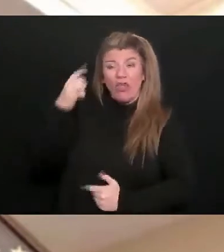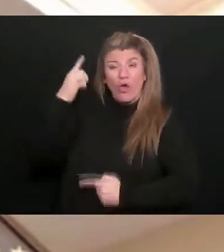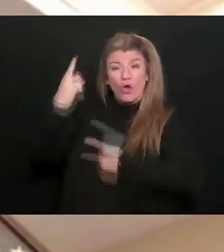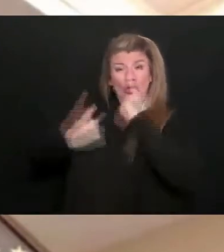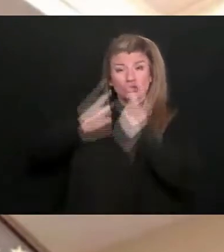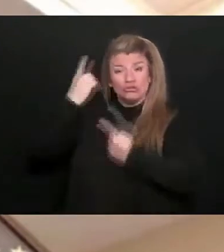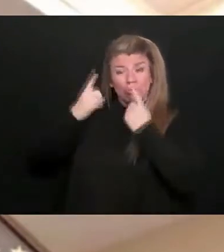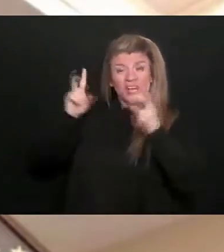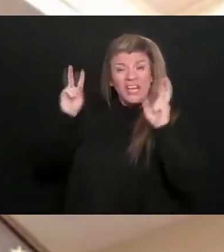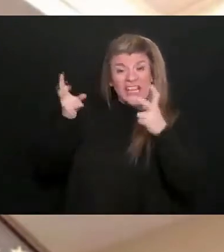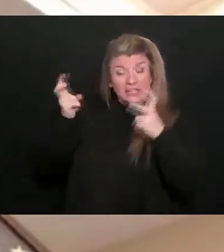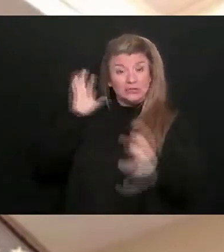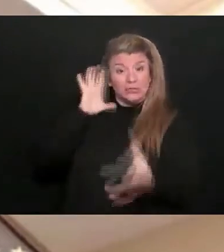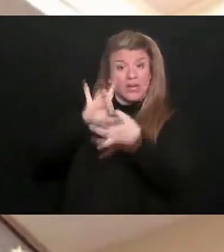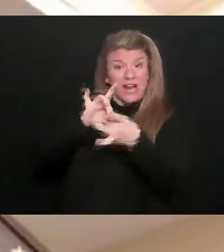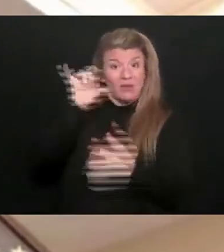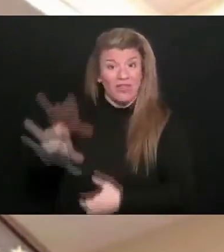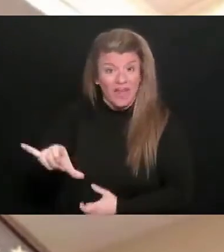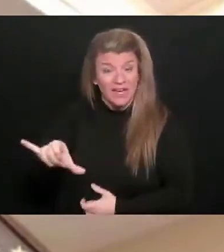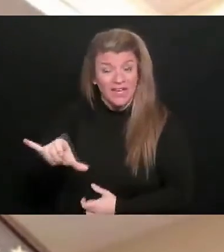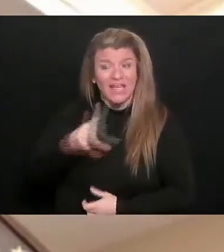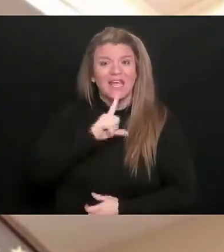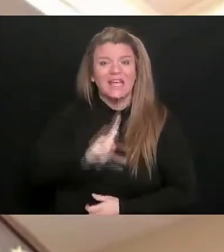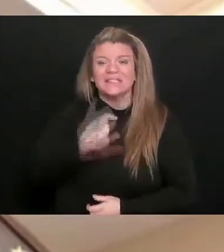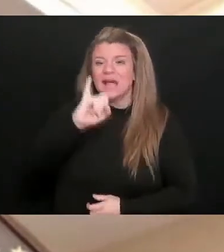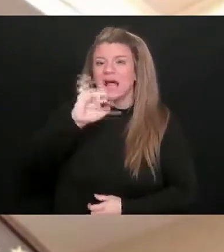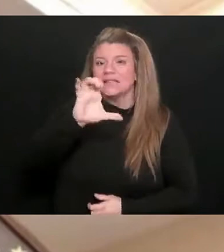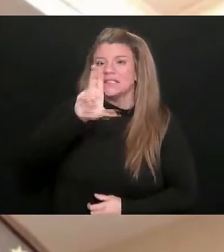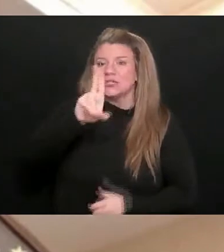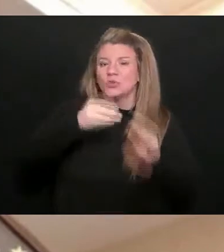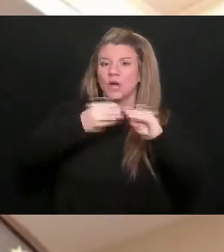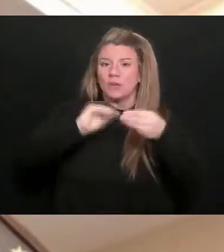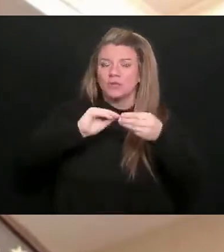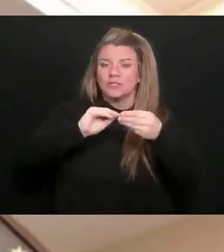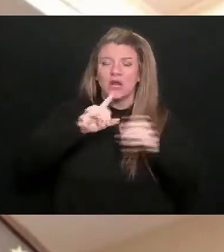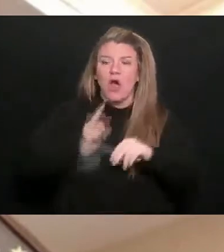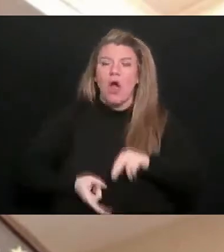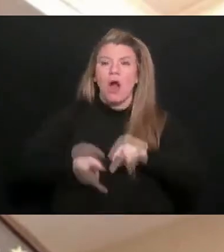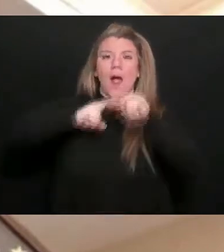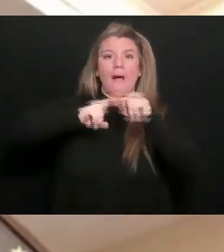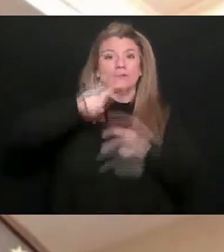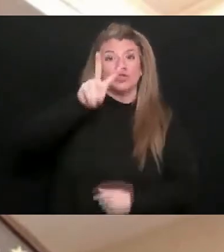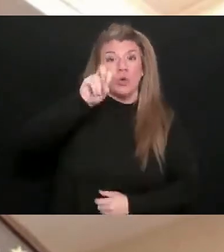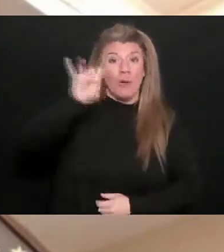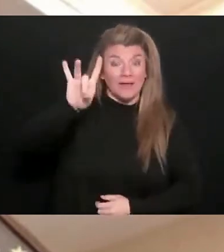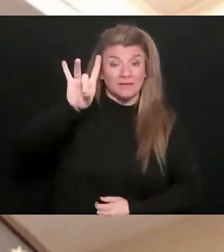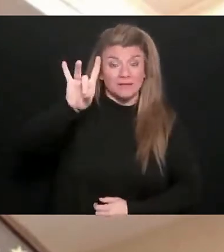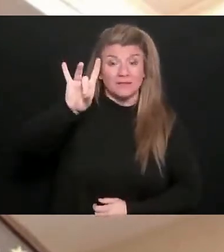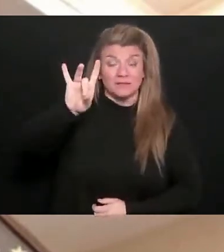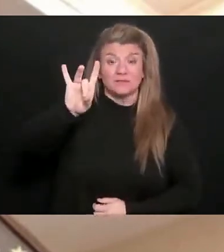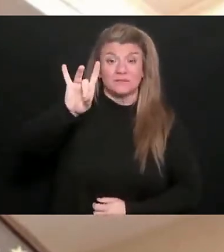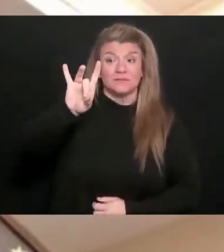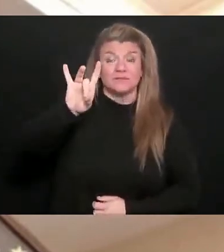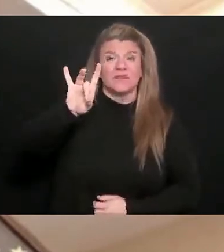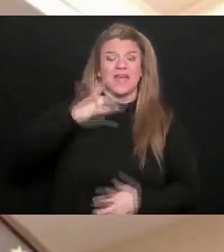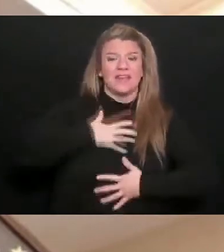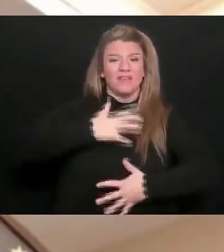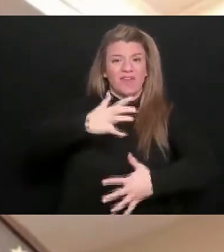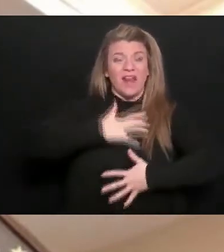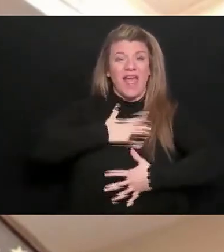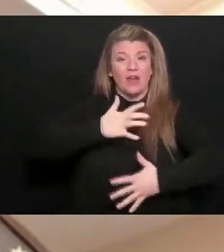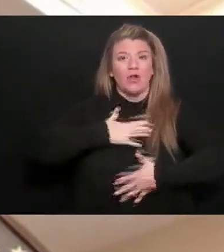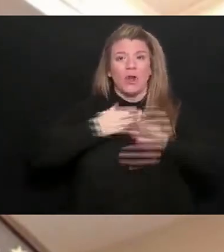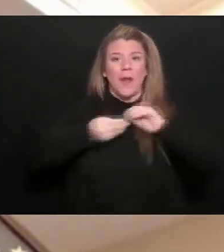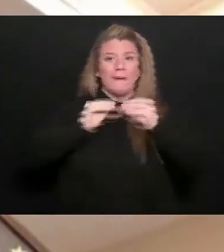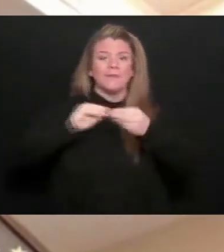issue related to that is the ICU numbers are up to 208, and the ventilator numbers up